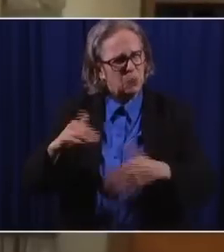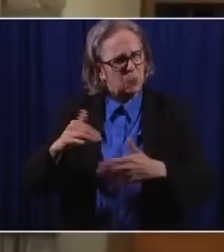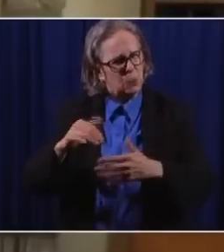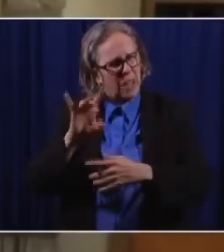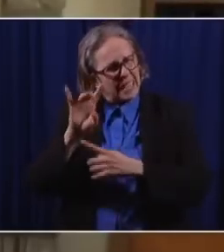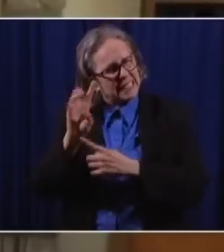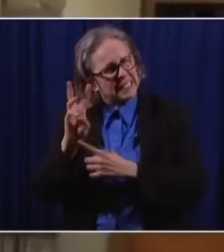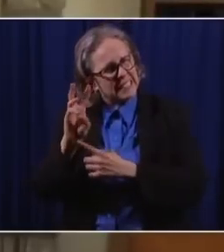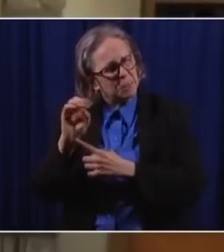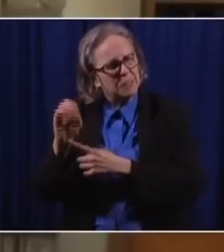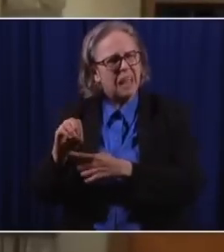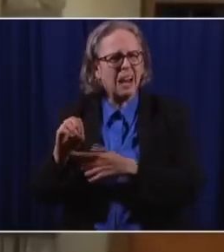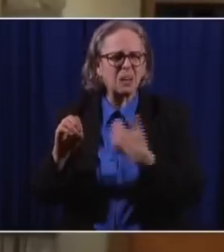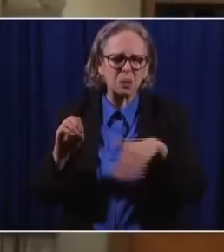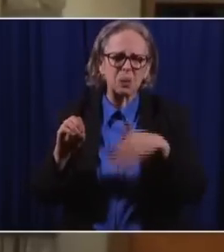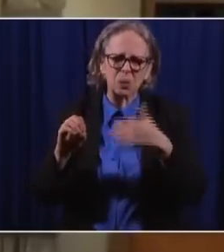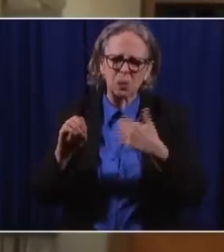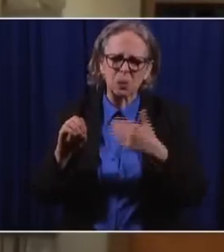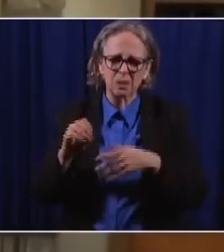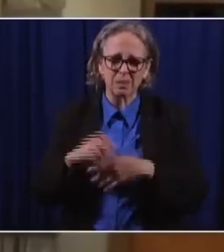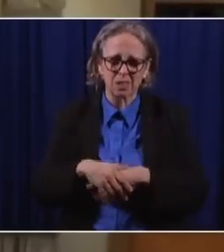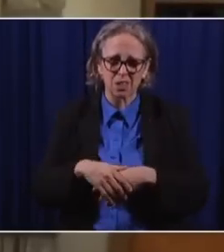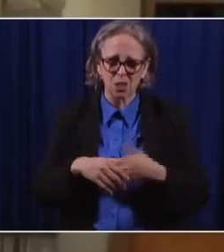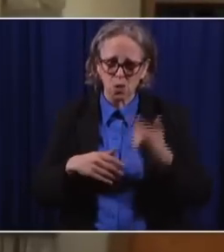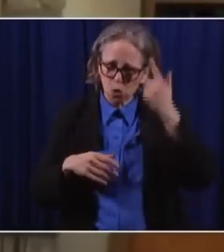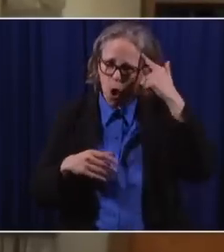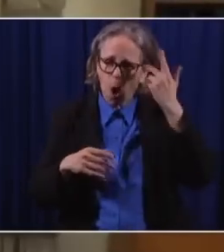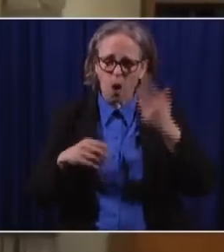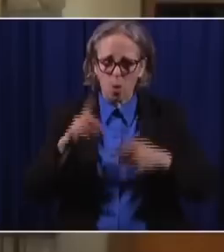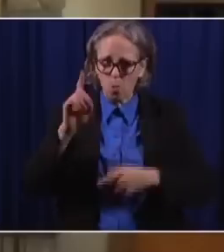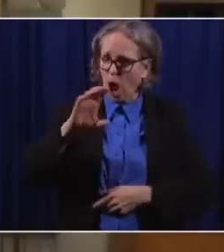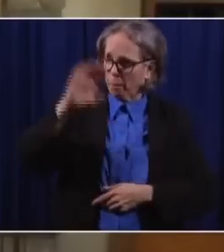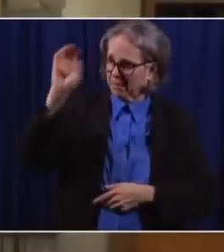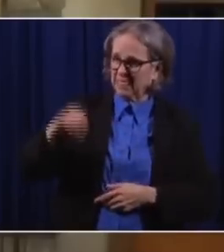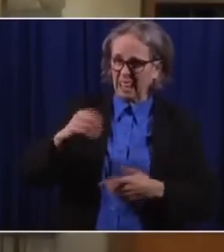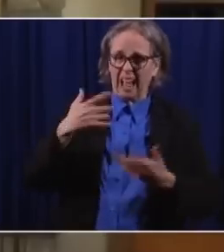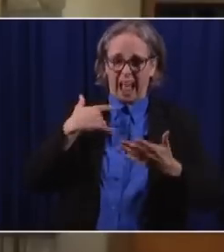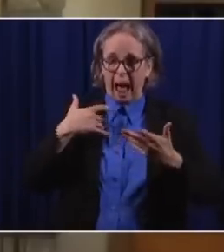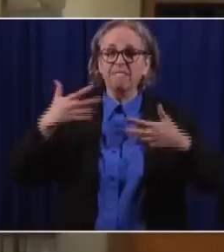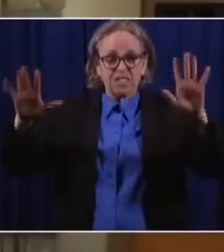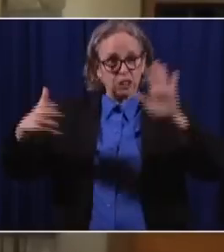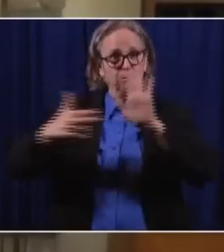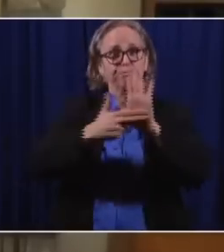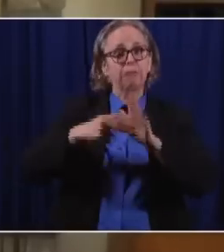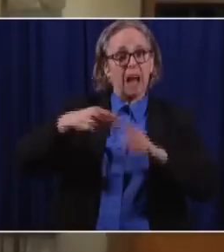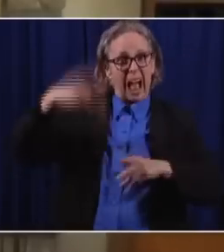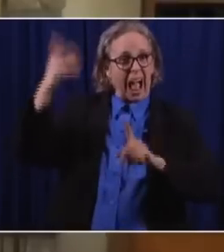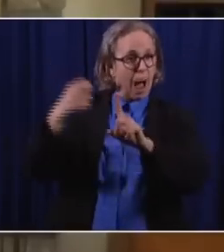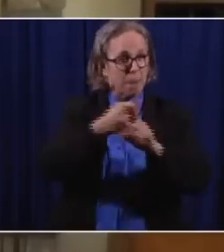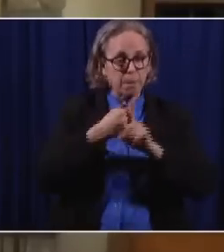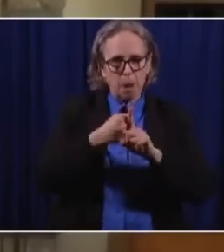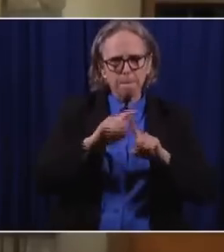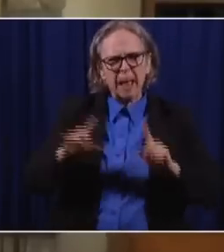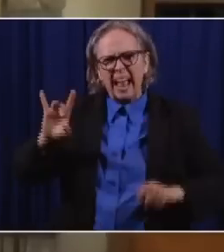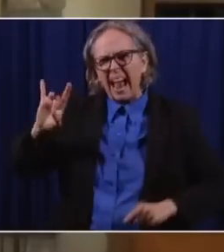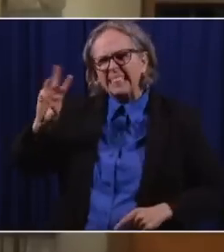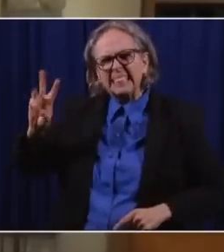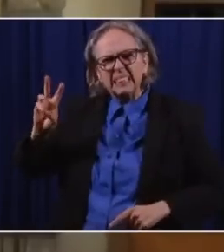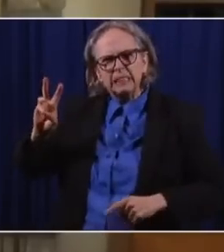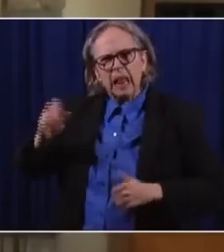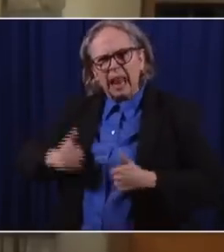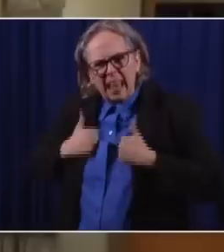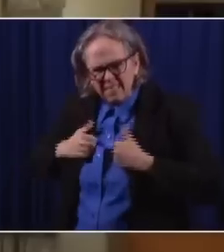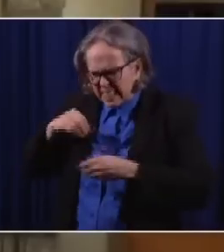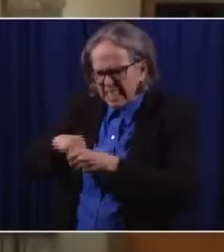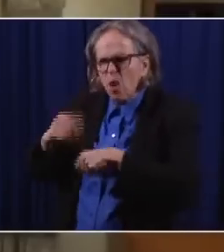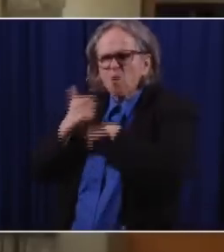the state's high incidence. That means that there are enough cases during the past 2 weeks to get the high incidence, that the risk of catching this